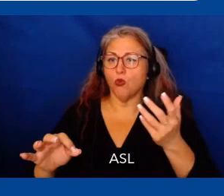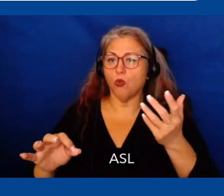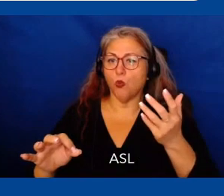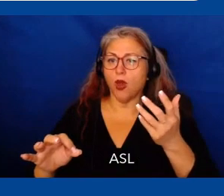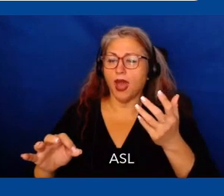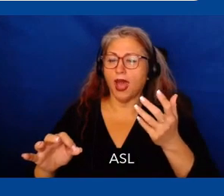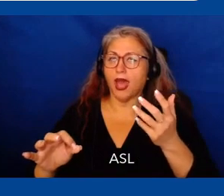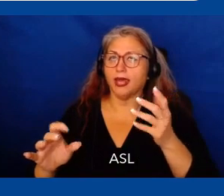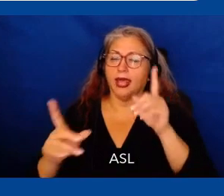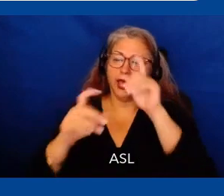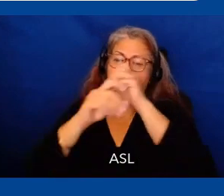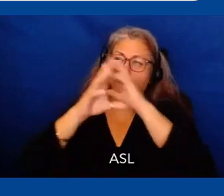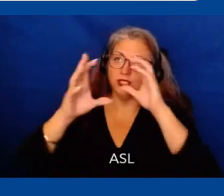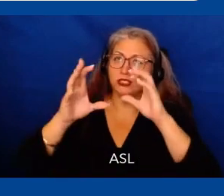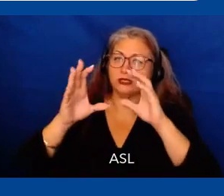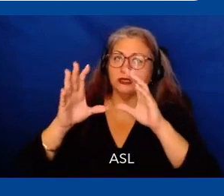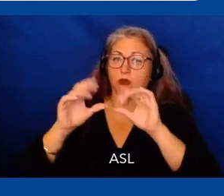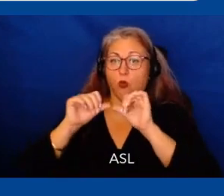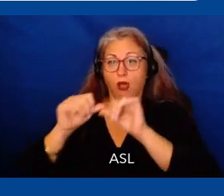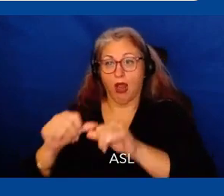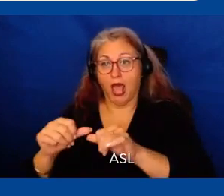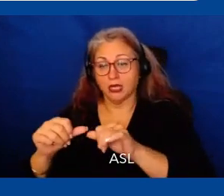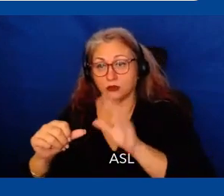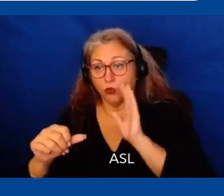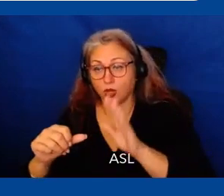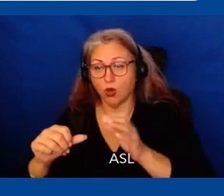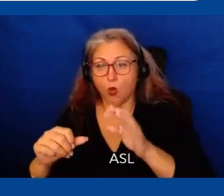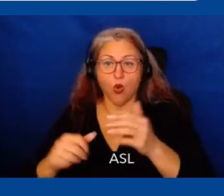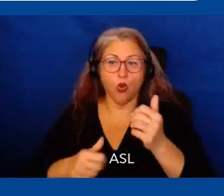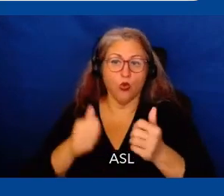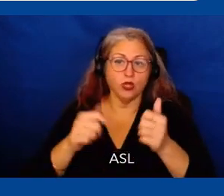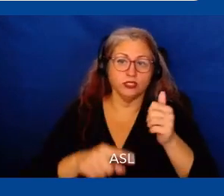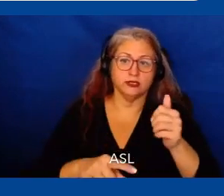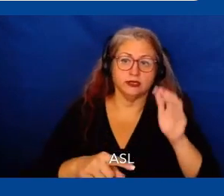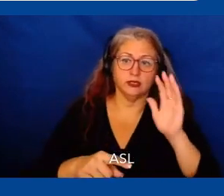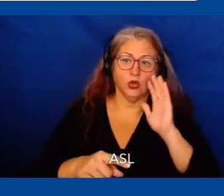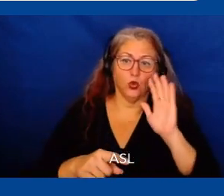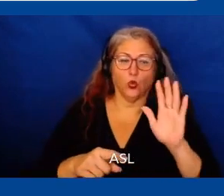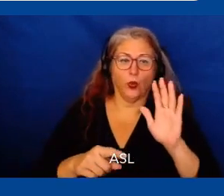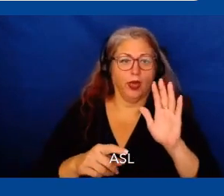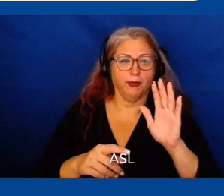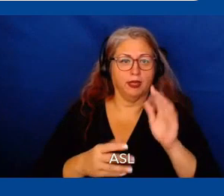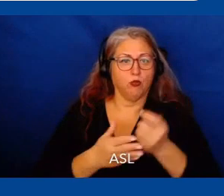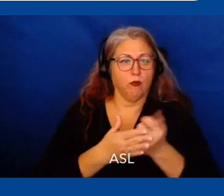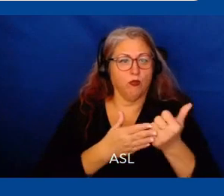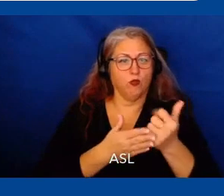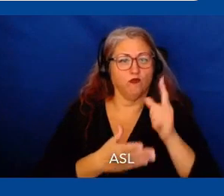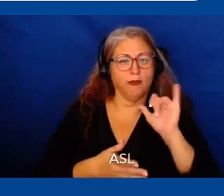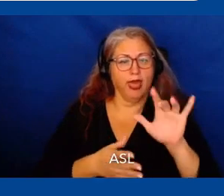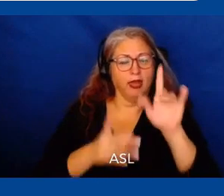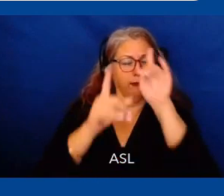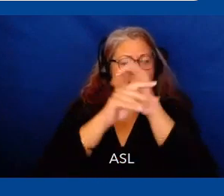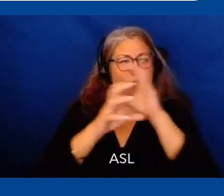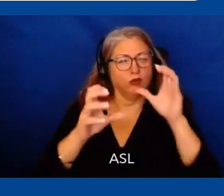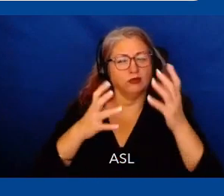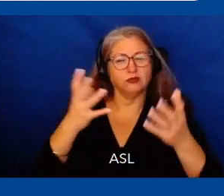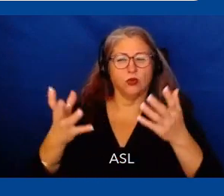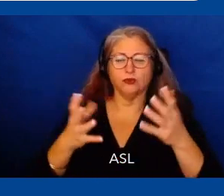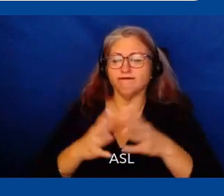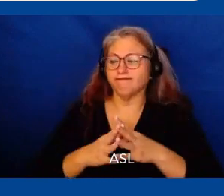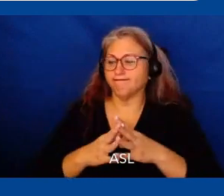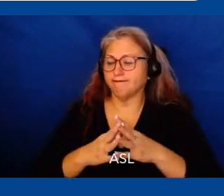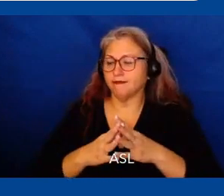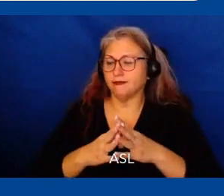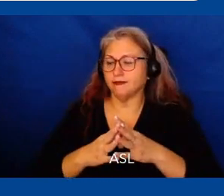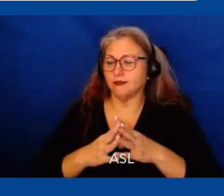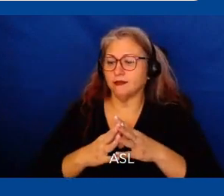what images will last and which are out of that portrait. So